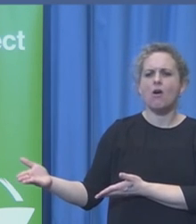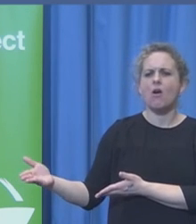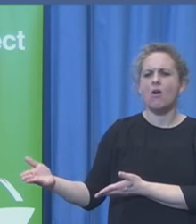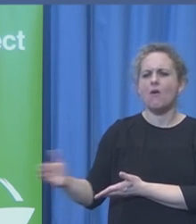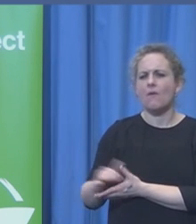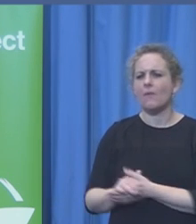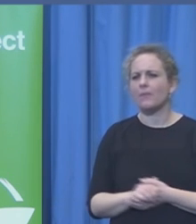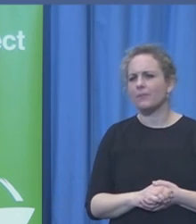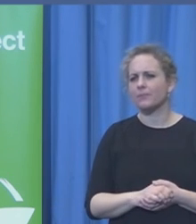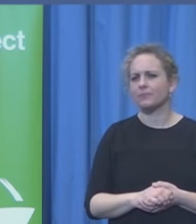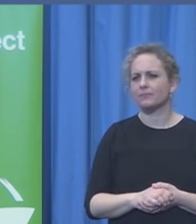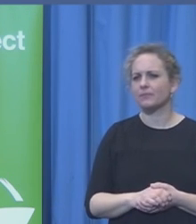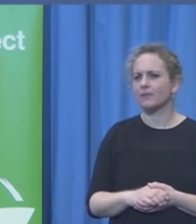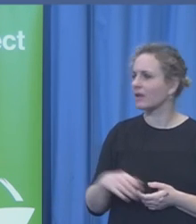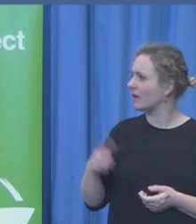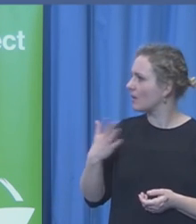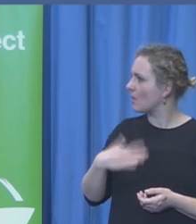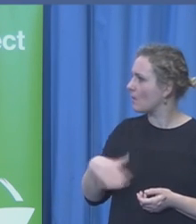public.